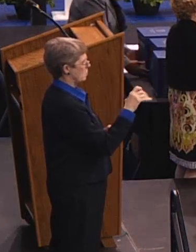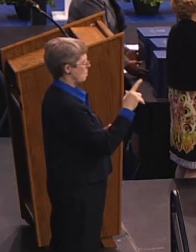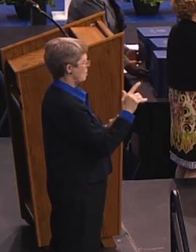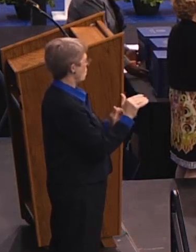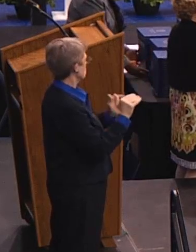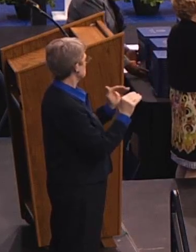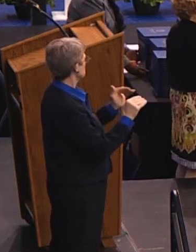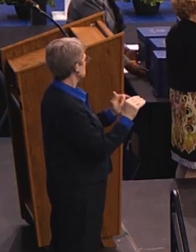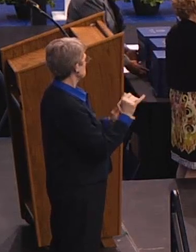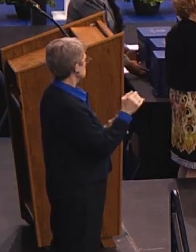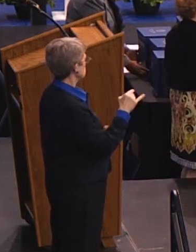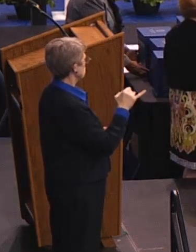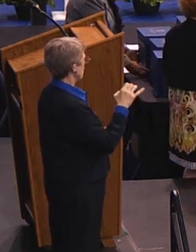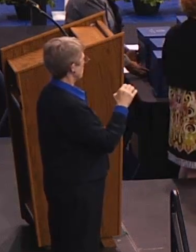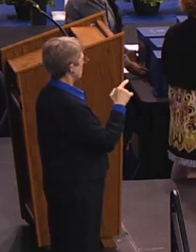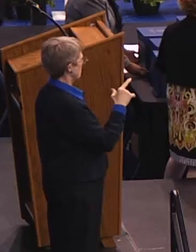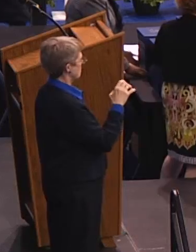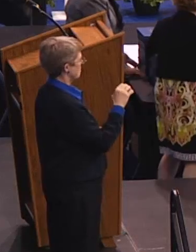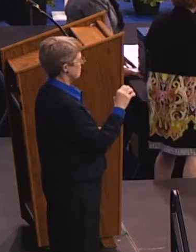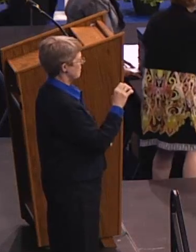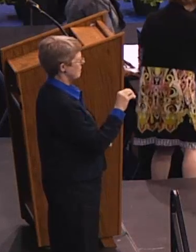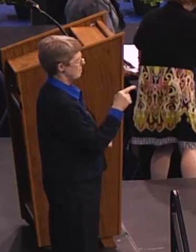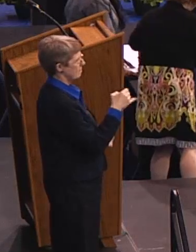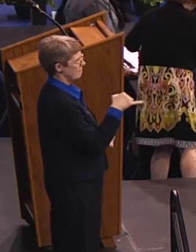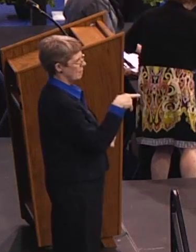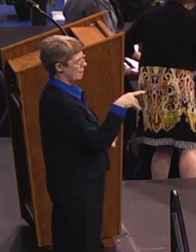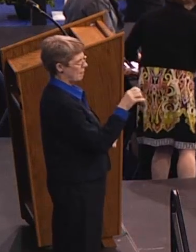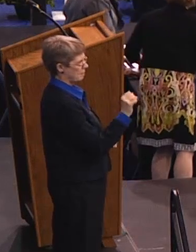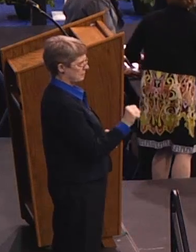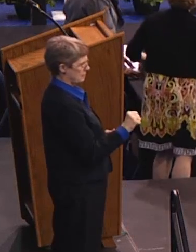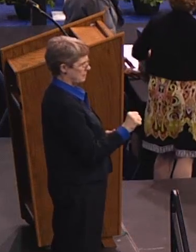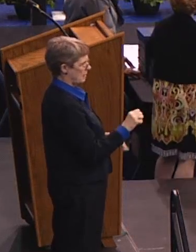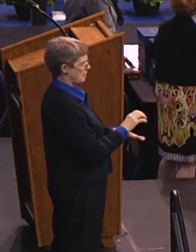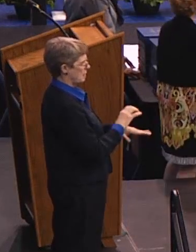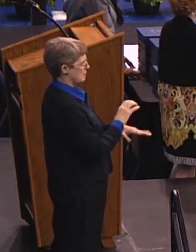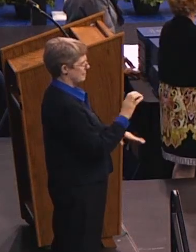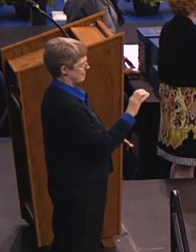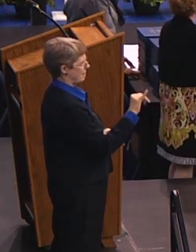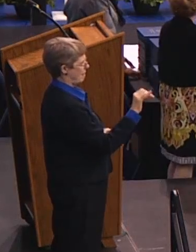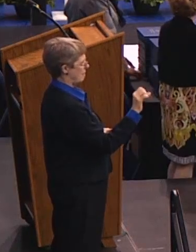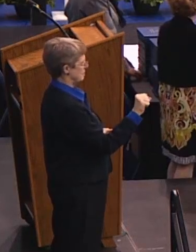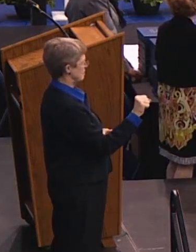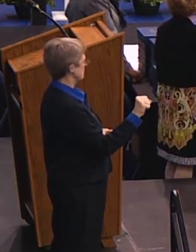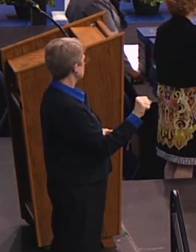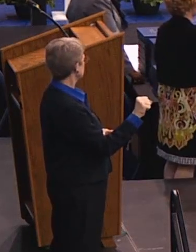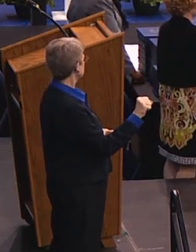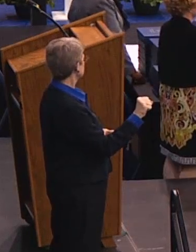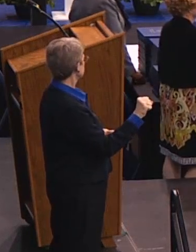Jamie Lee Phillips, computer information systems, networking technology.